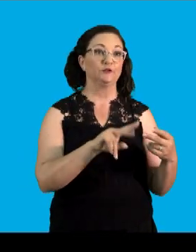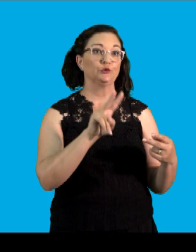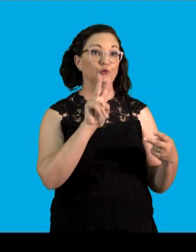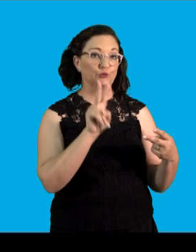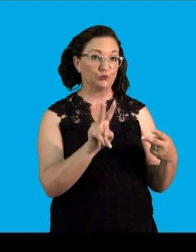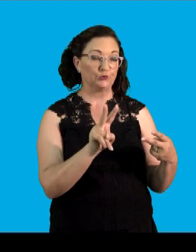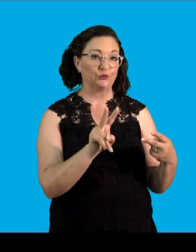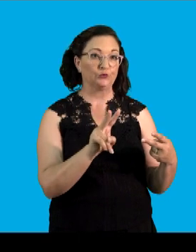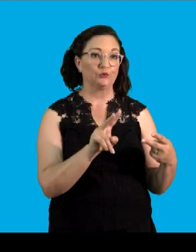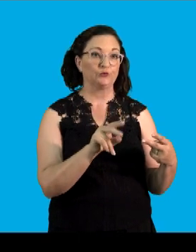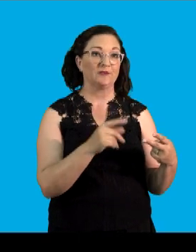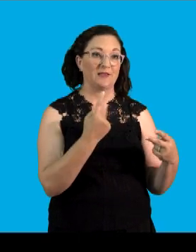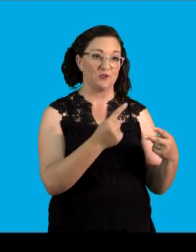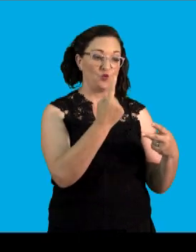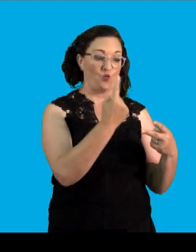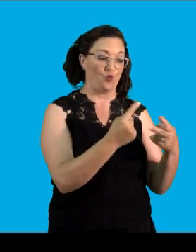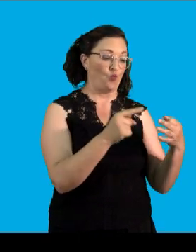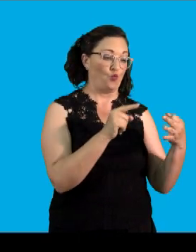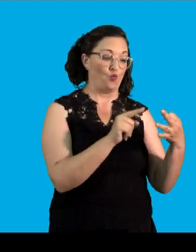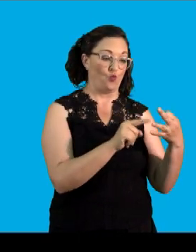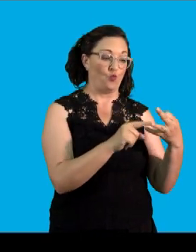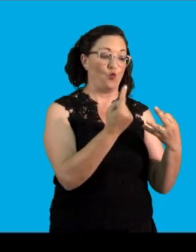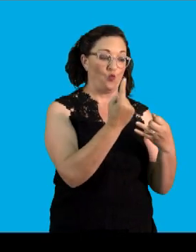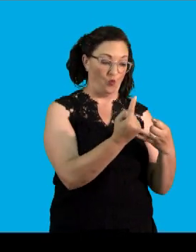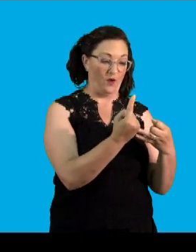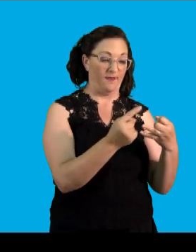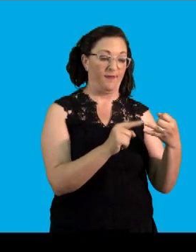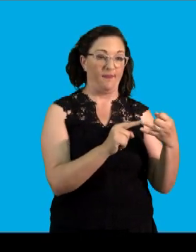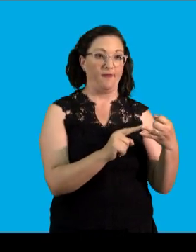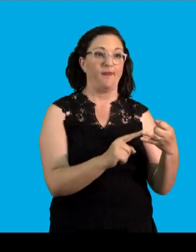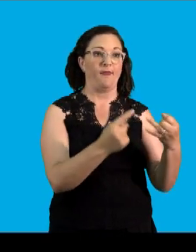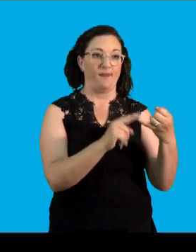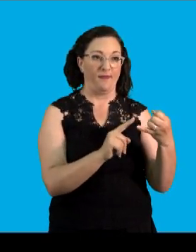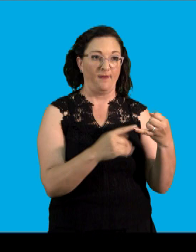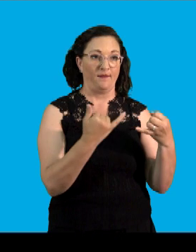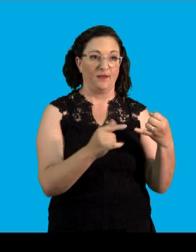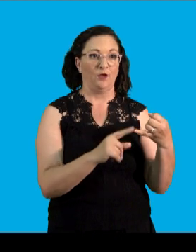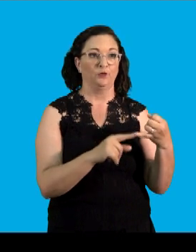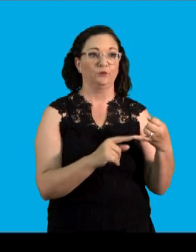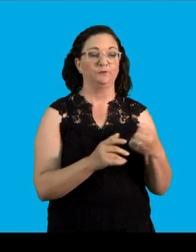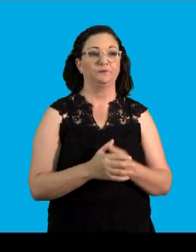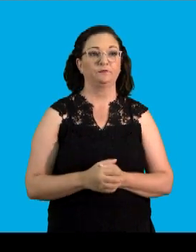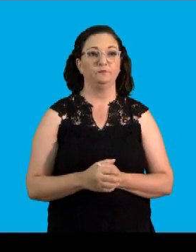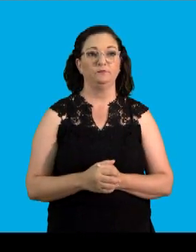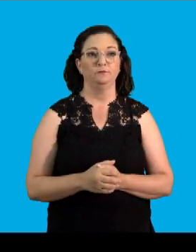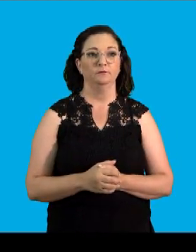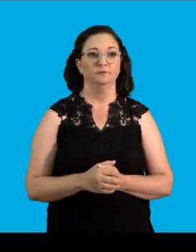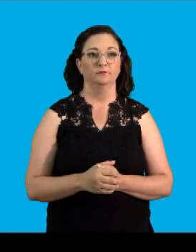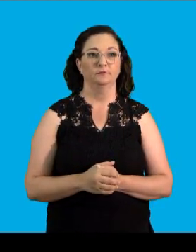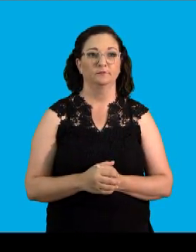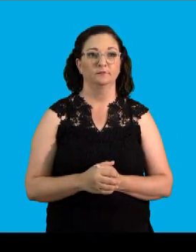other. So the first one is the primary sector. Then the second one is what? It's secondary